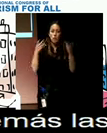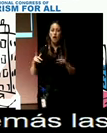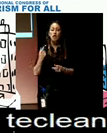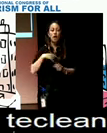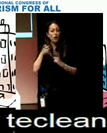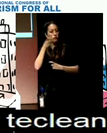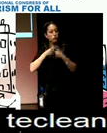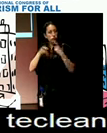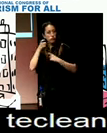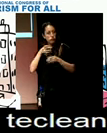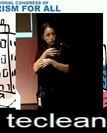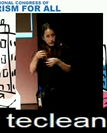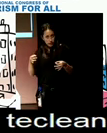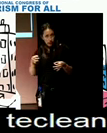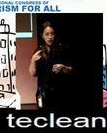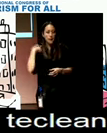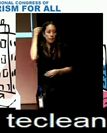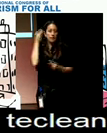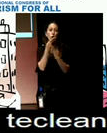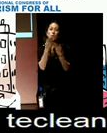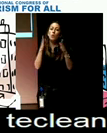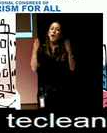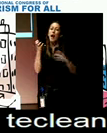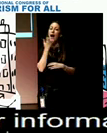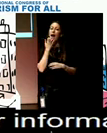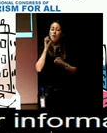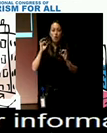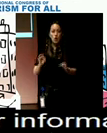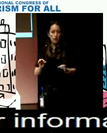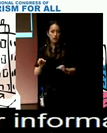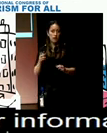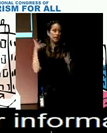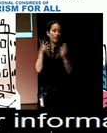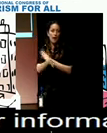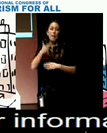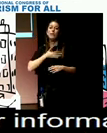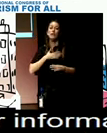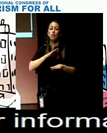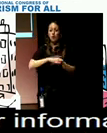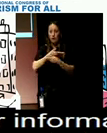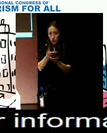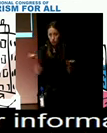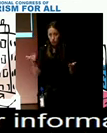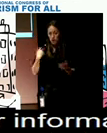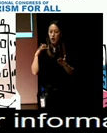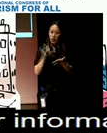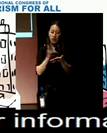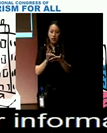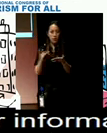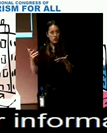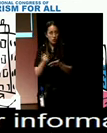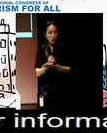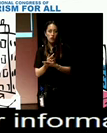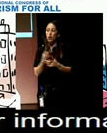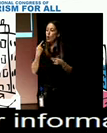the information. I think the walls in Avila are a good example of what Heritage for All is. And I'm going to